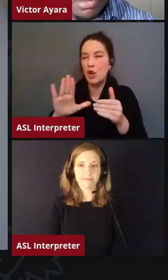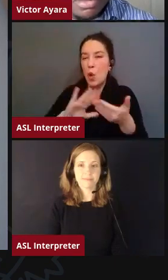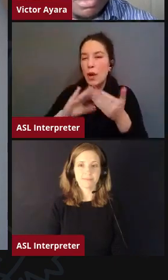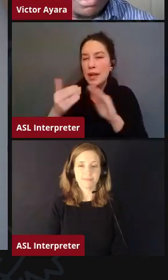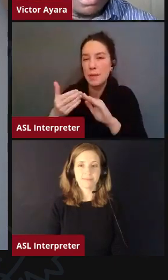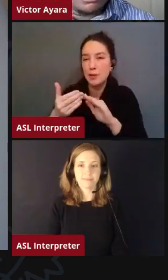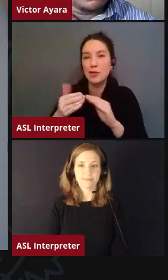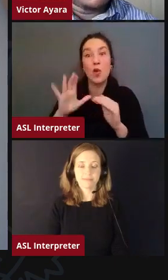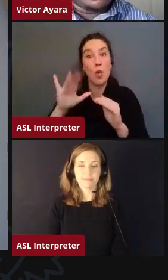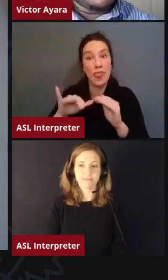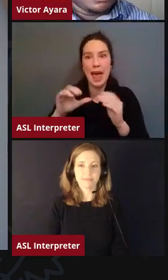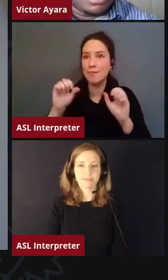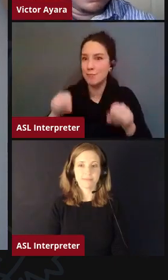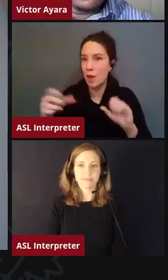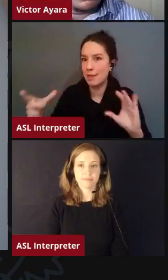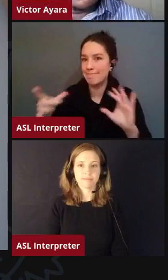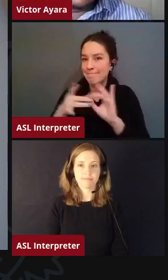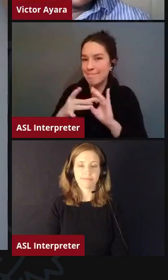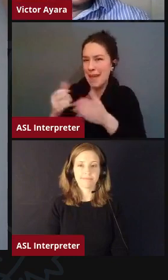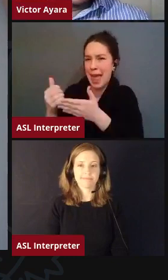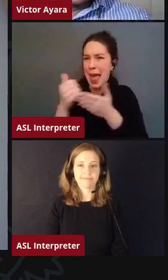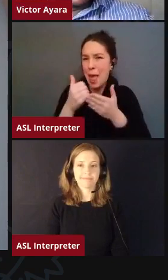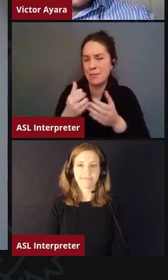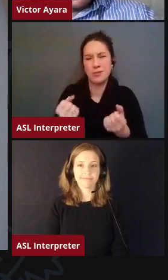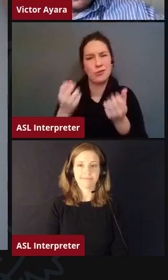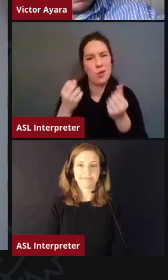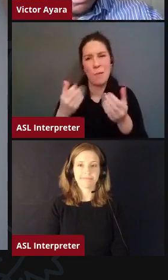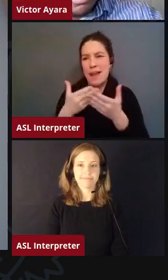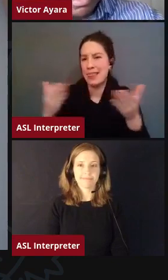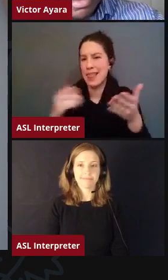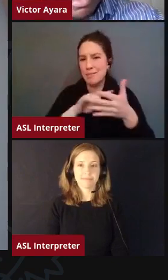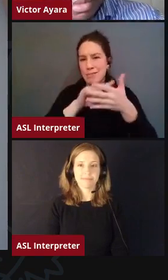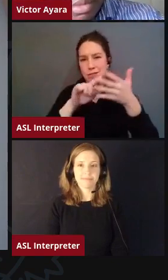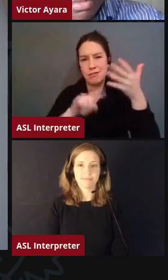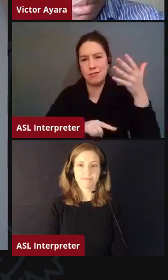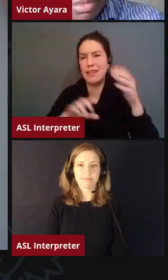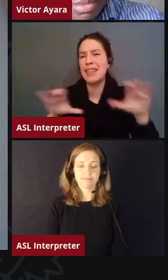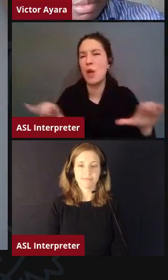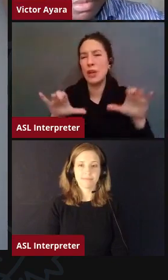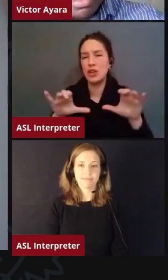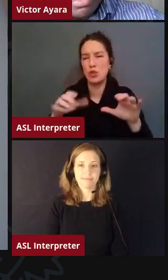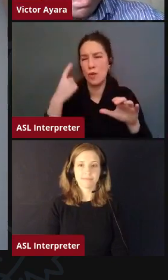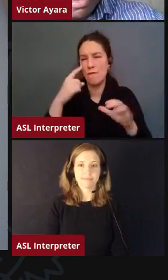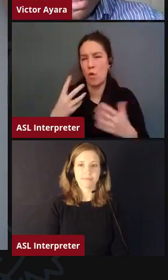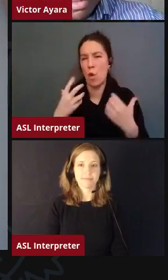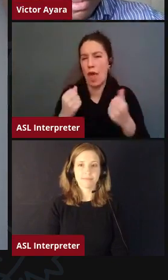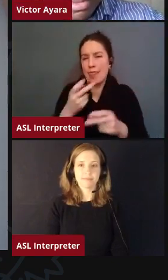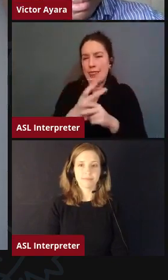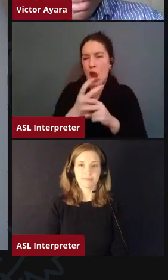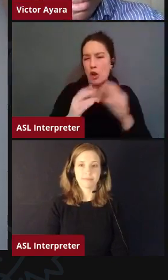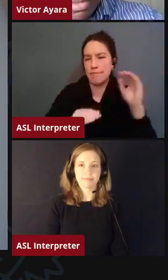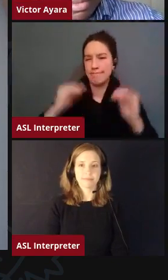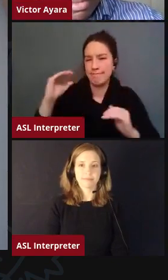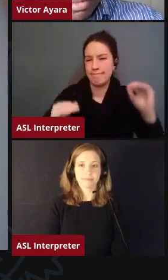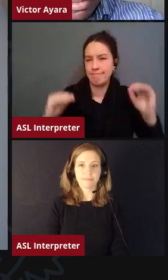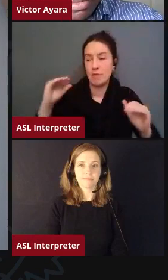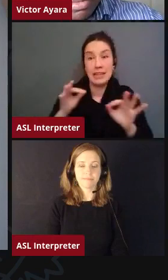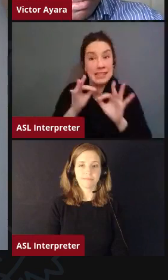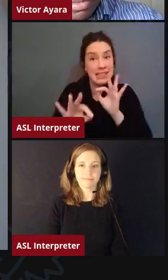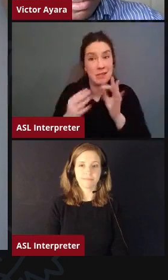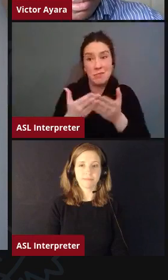can connect you with that. So there's so many things that can be done around disparities, and it starts with really simple things like